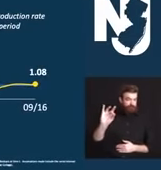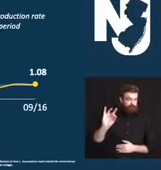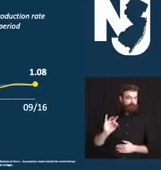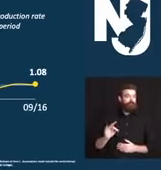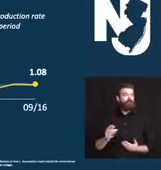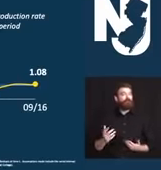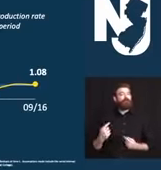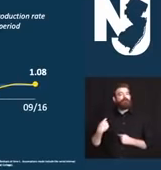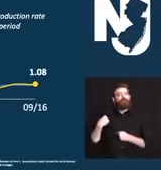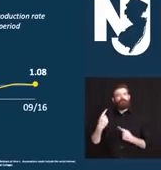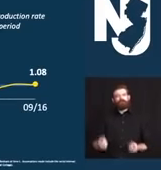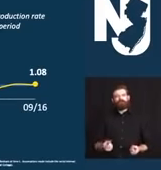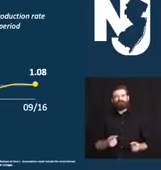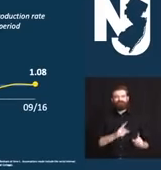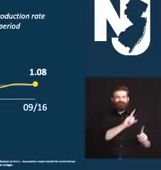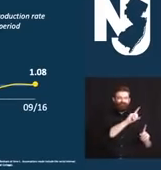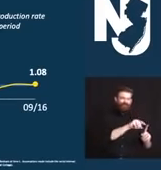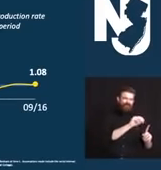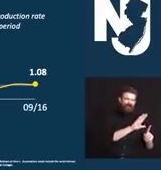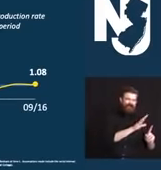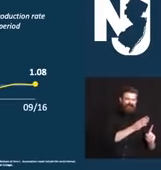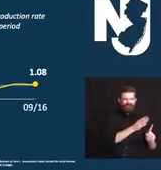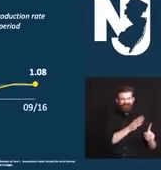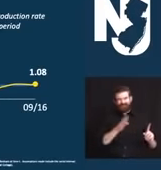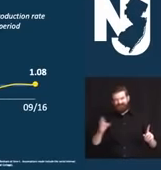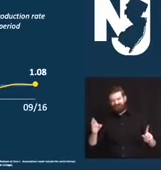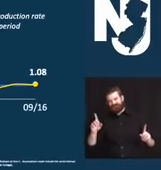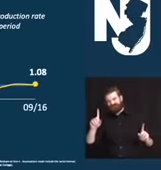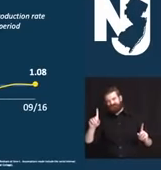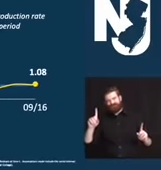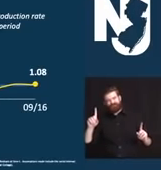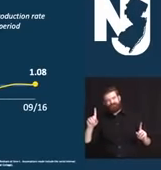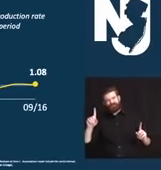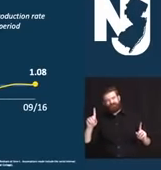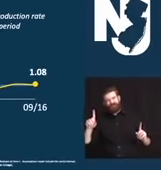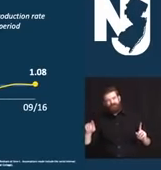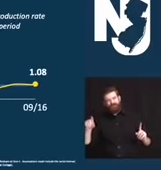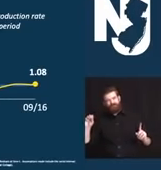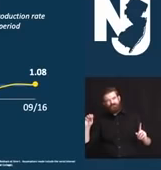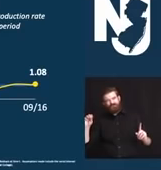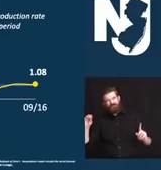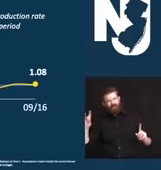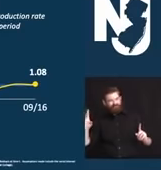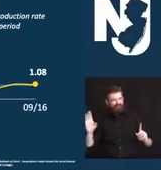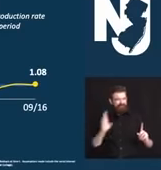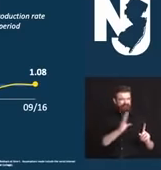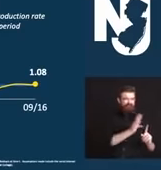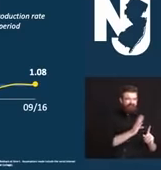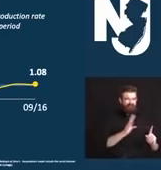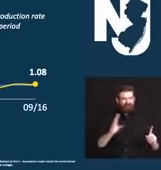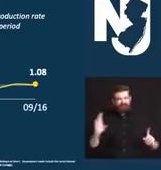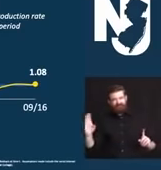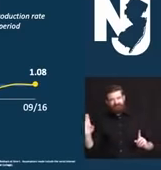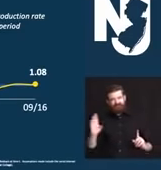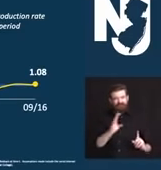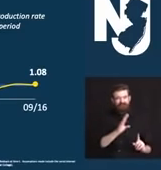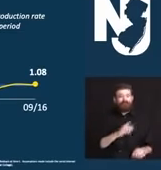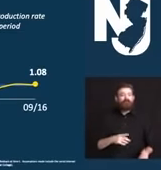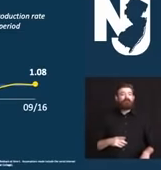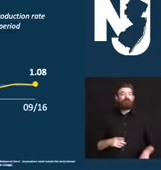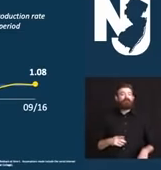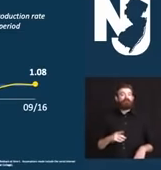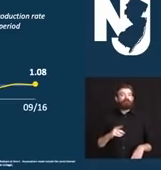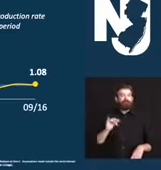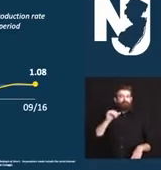range. Judy, I don't want to put words in your mouth, but with the big number of positives, that's bound as we look back,